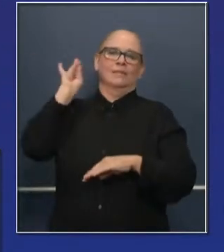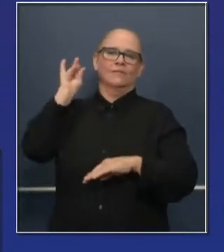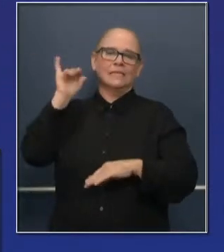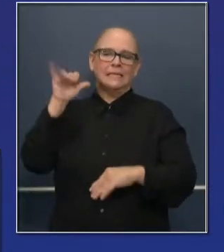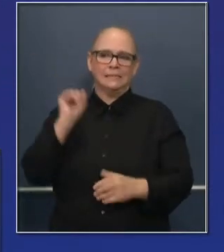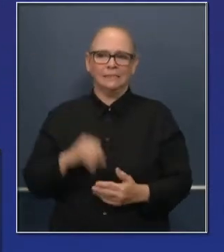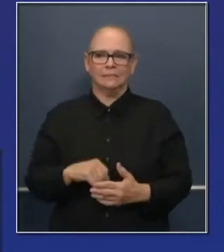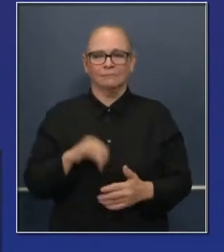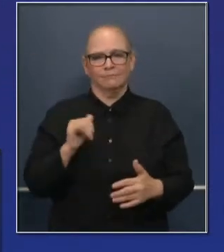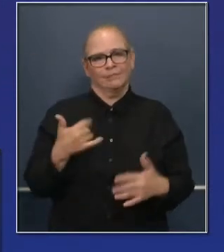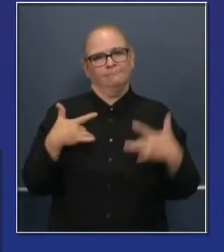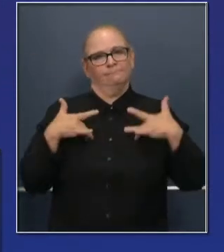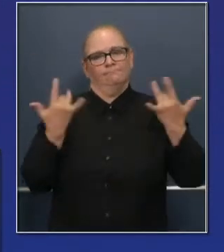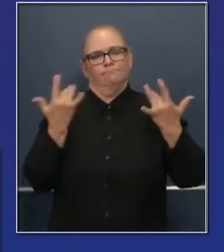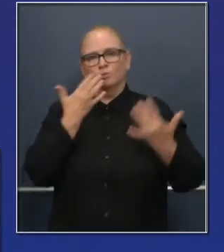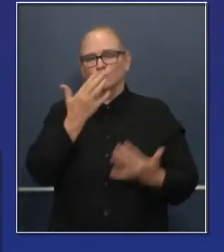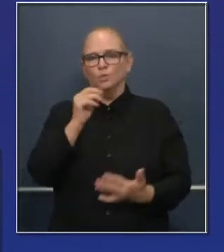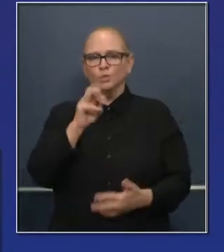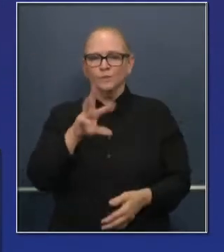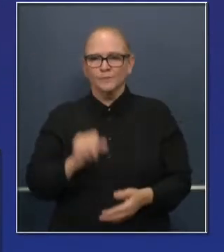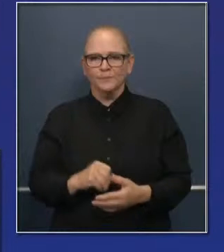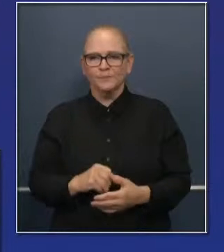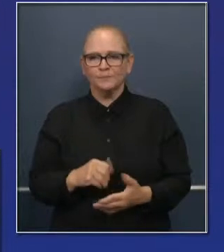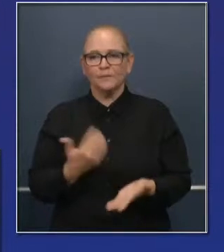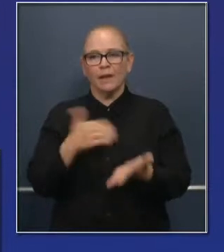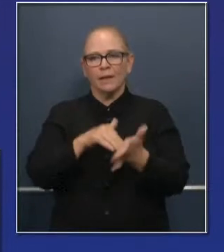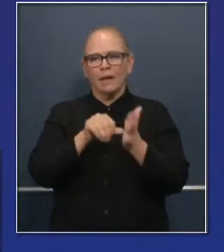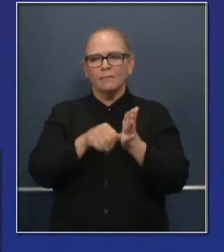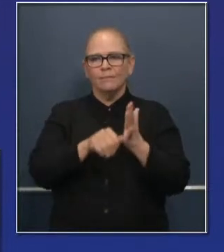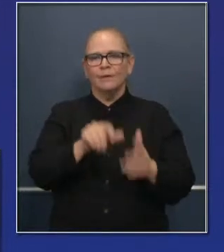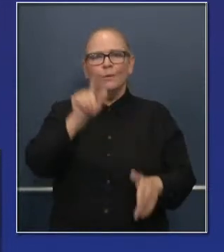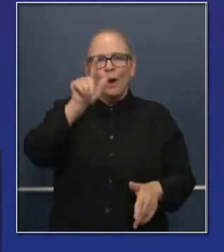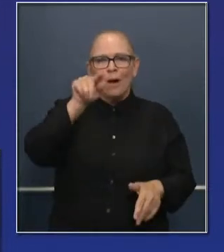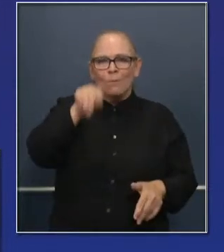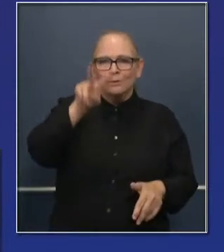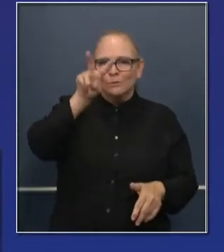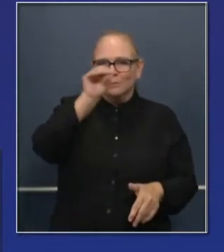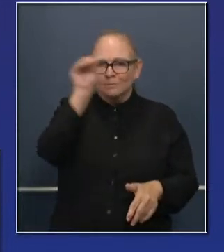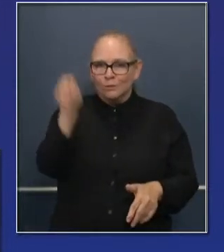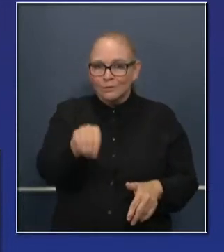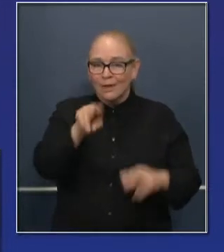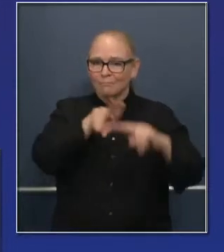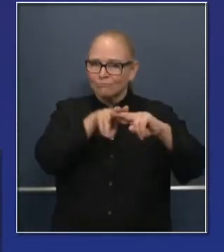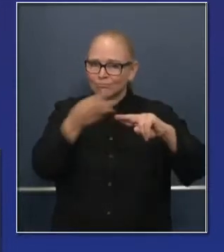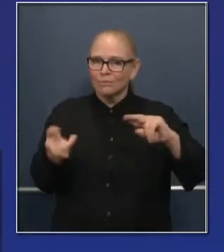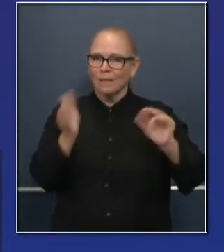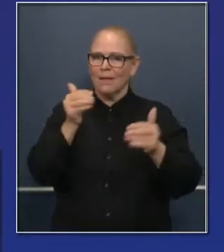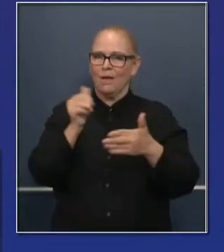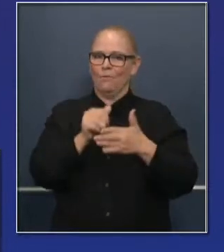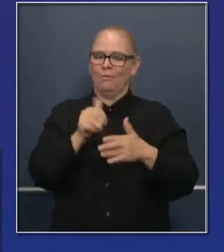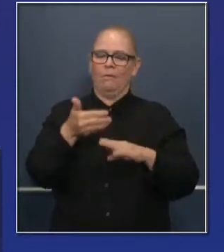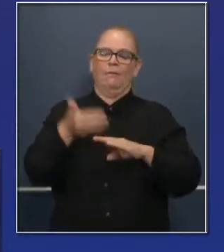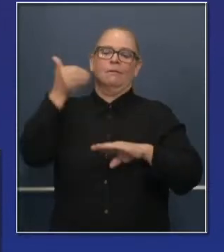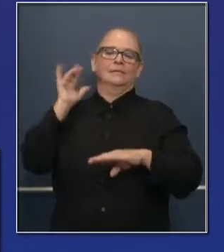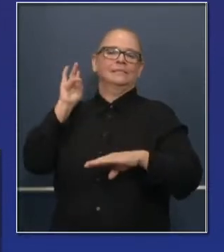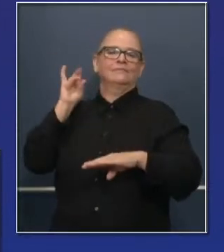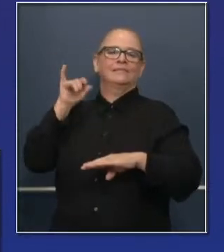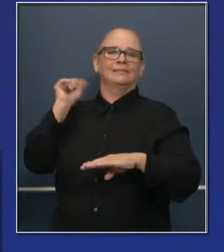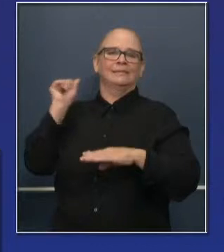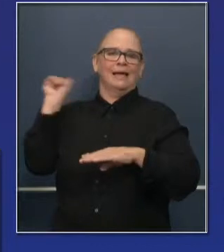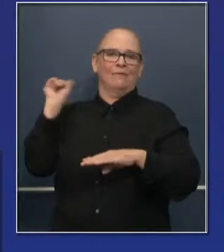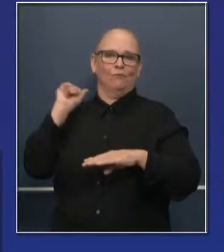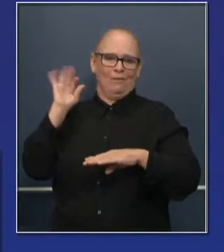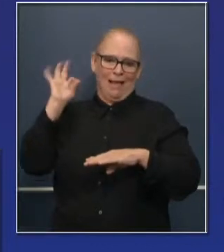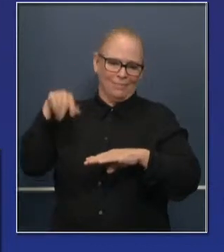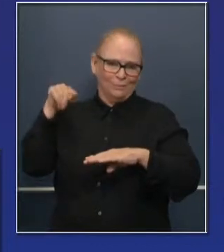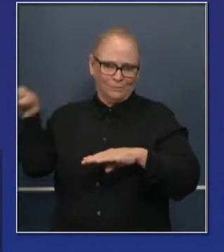7,764, a 21.2% decline from our previous reporting period. Again, that's case